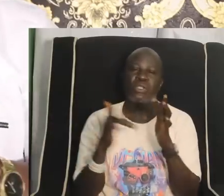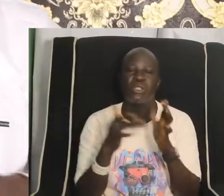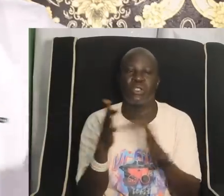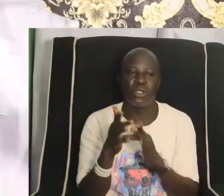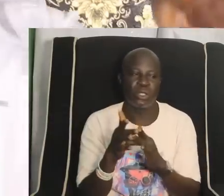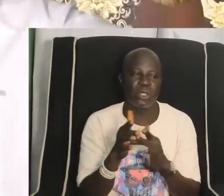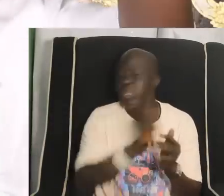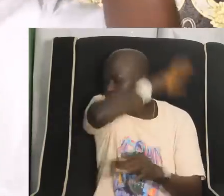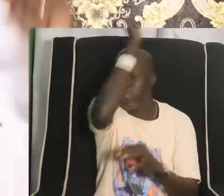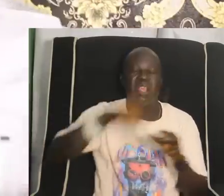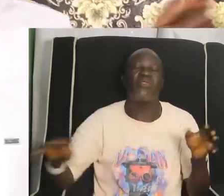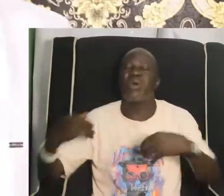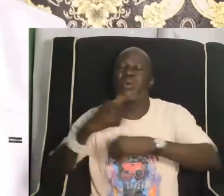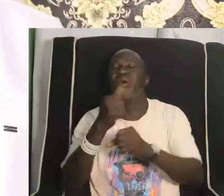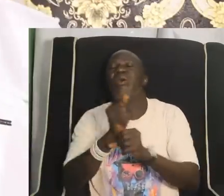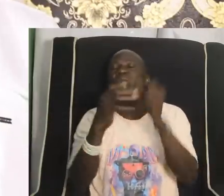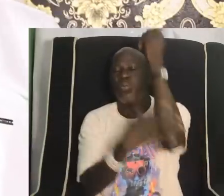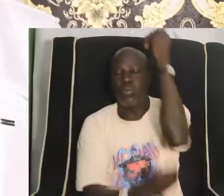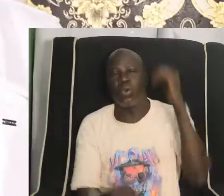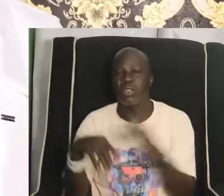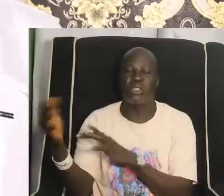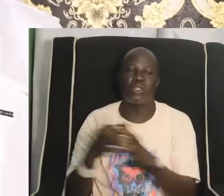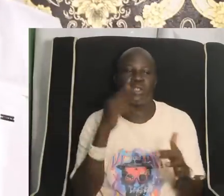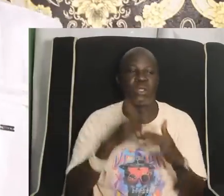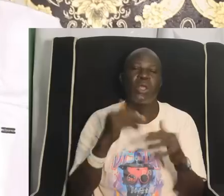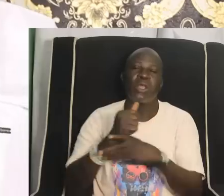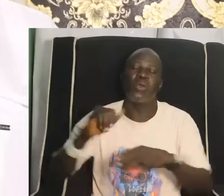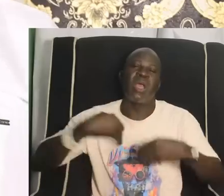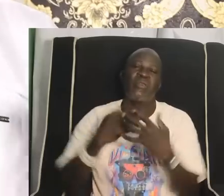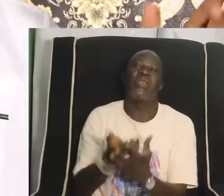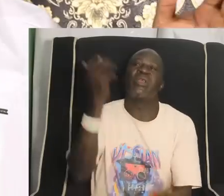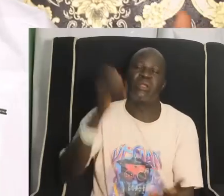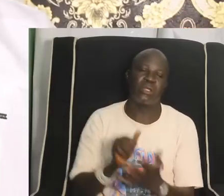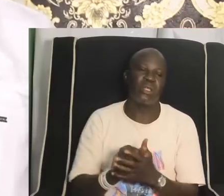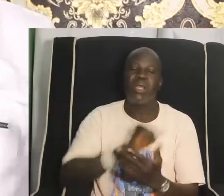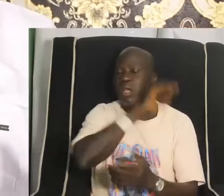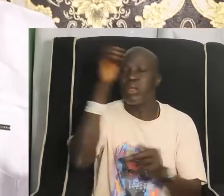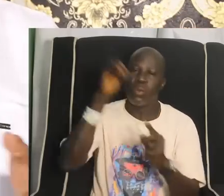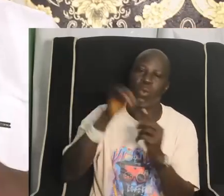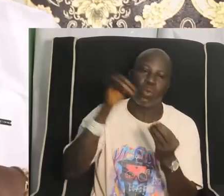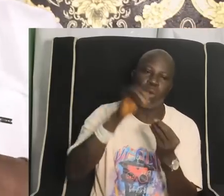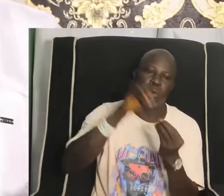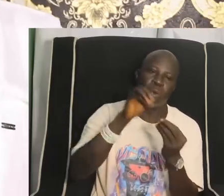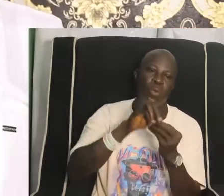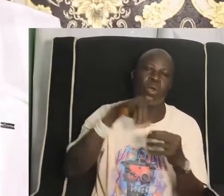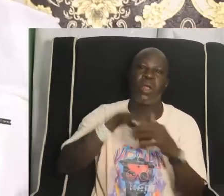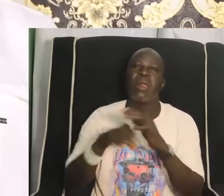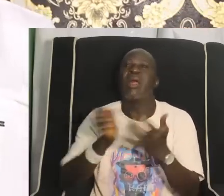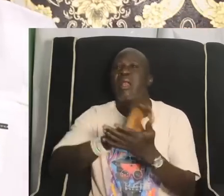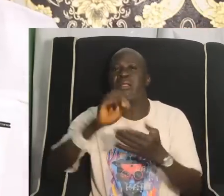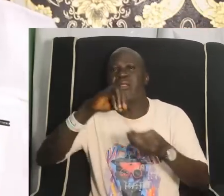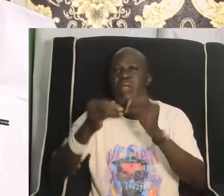name of Jesus o ni salai ni laye amen never lack o ni ade to amen ati ade seku amen more than